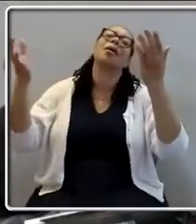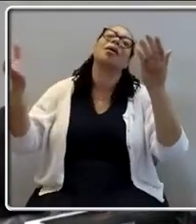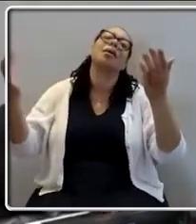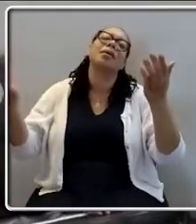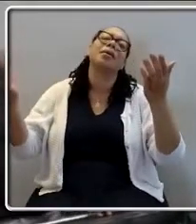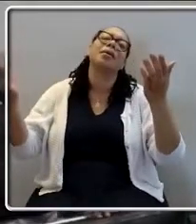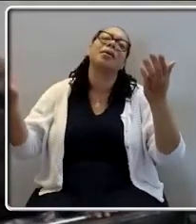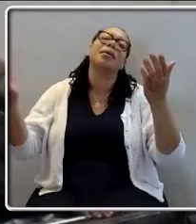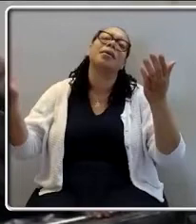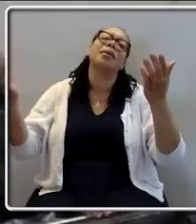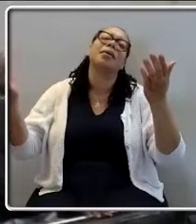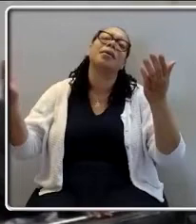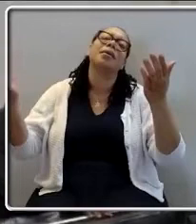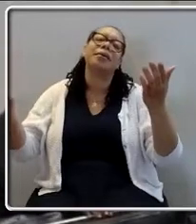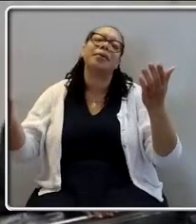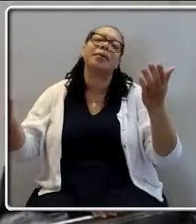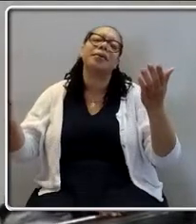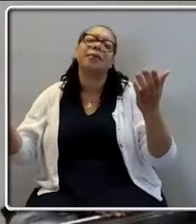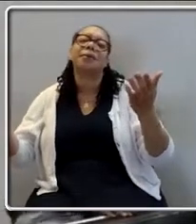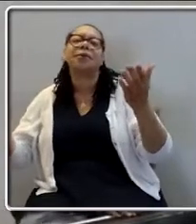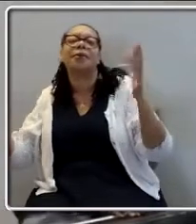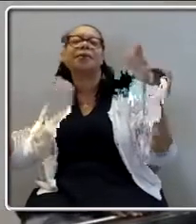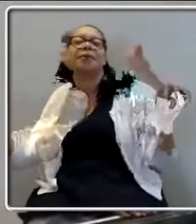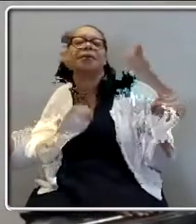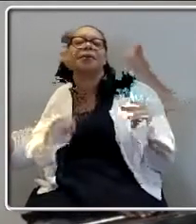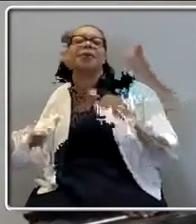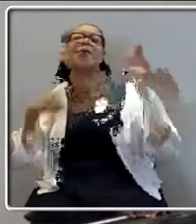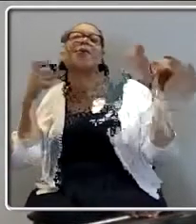Hallelujah. Ooh, hallelujah.